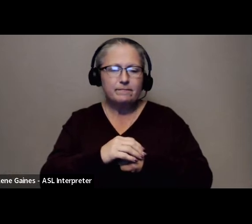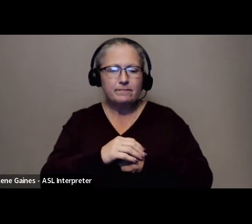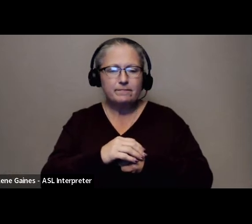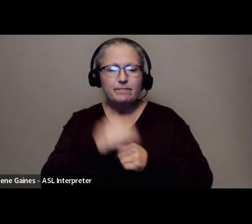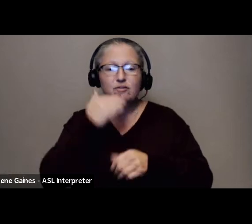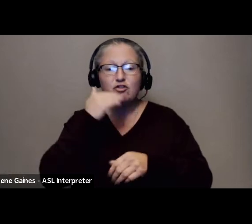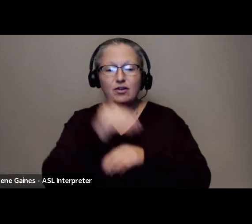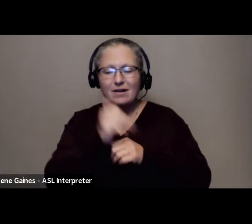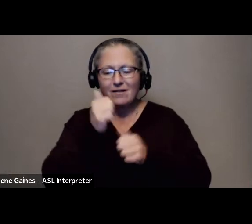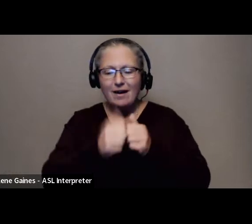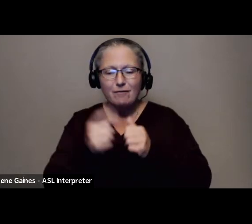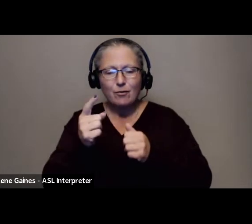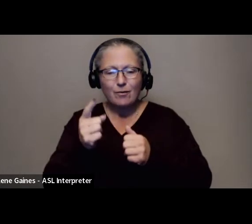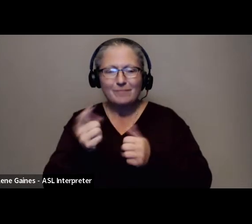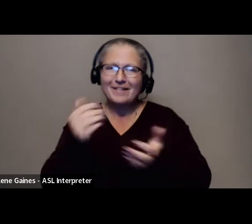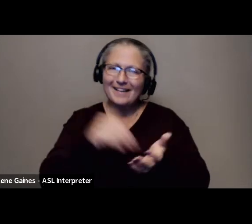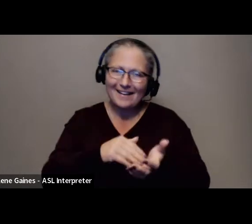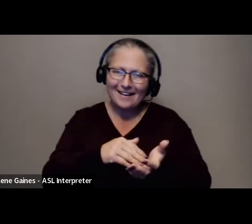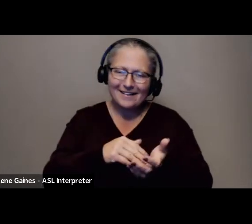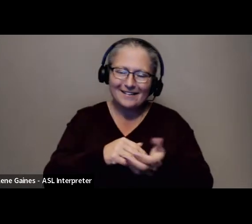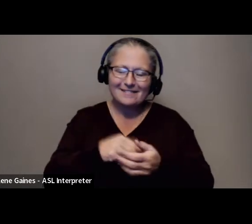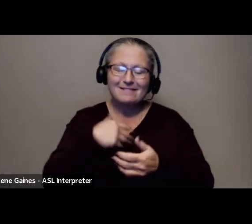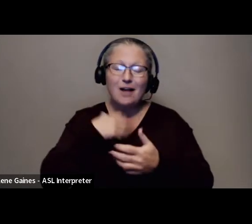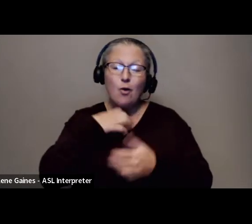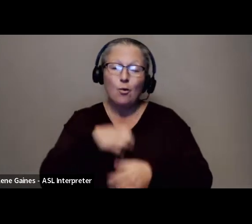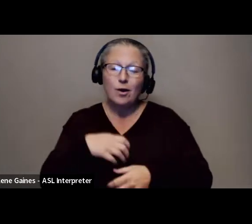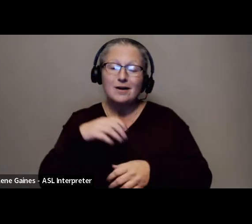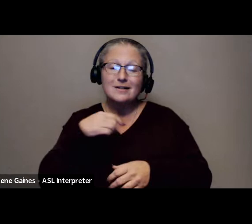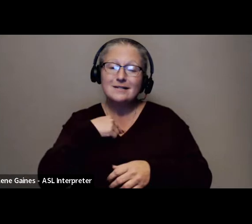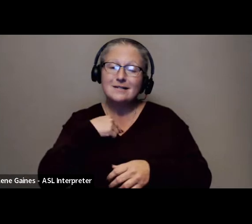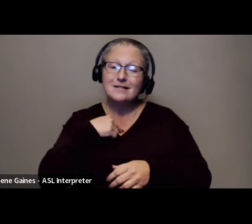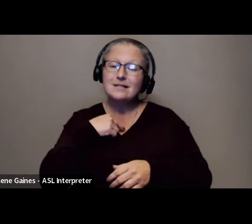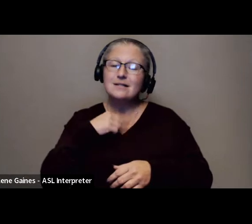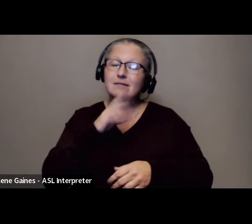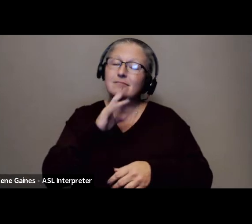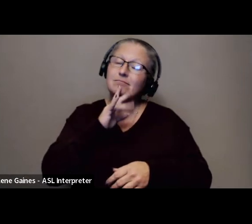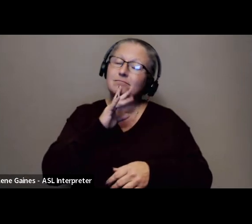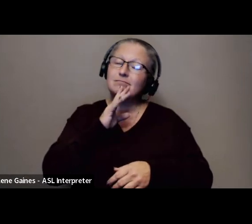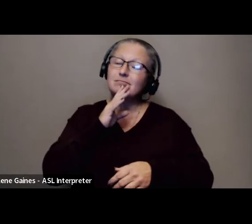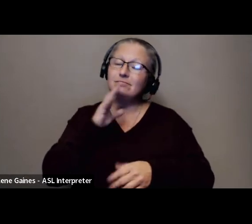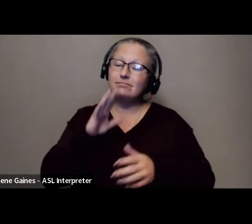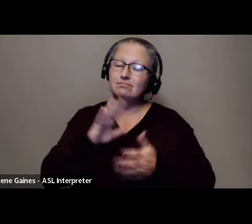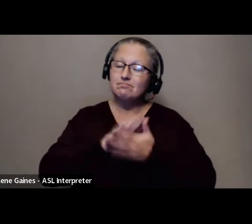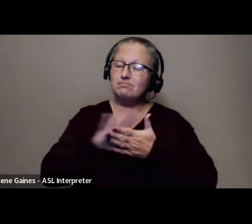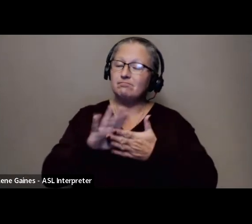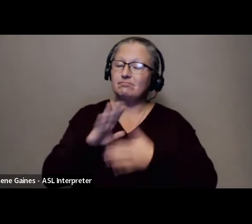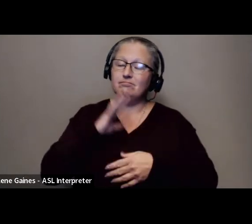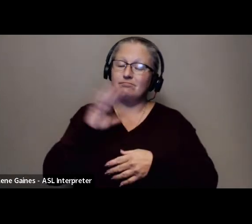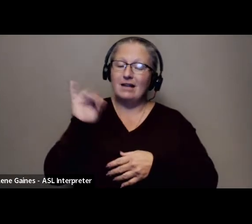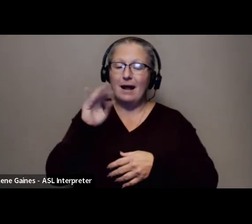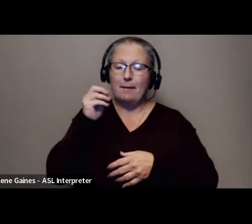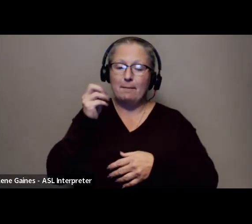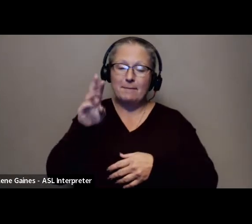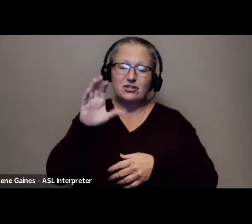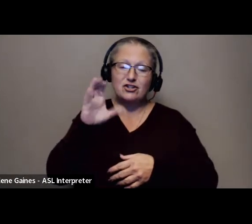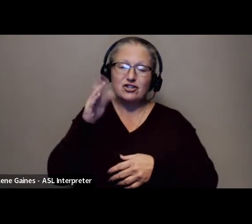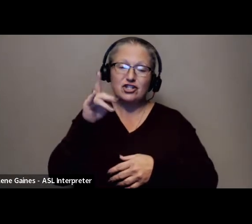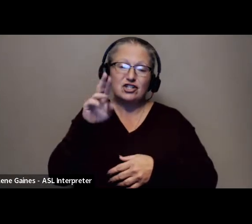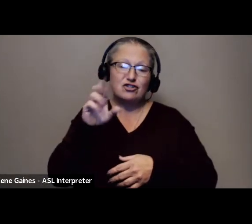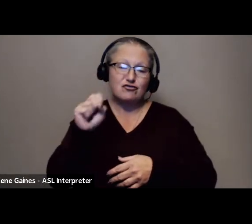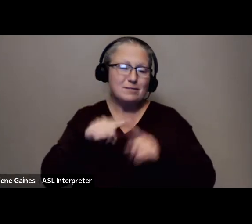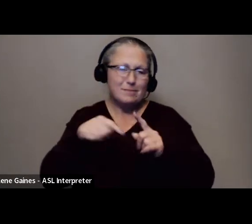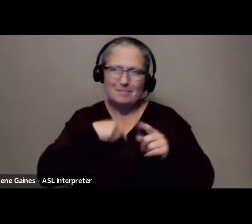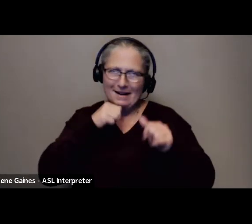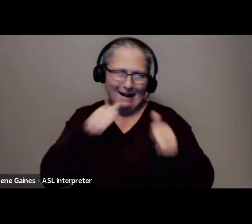Good evening, everyone. Again, I wish I could be as eloquent as Mr. Childress, of course, but